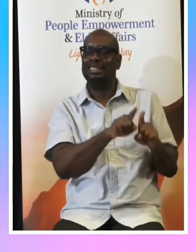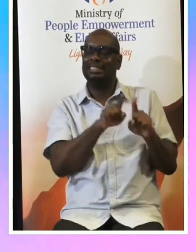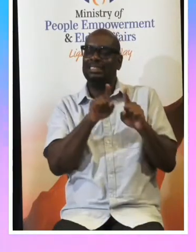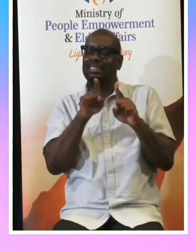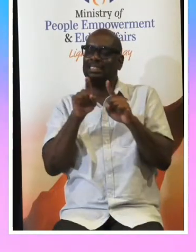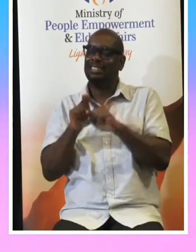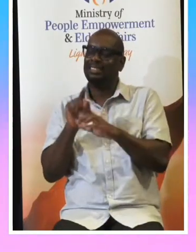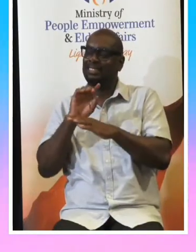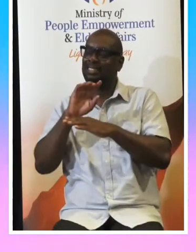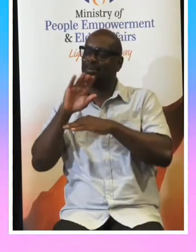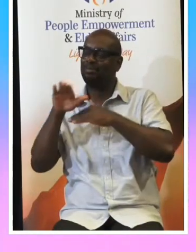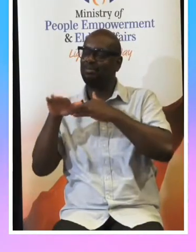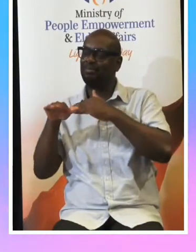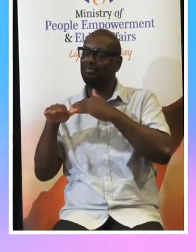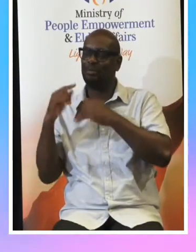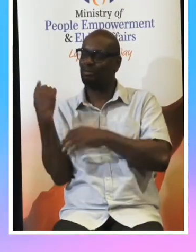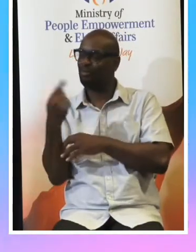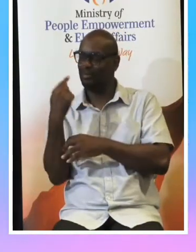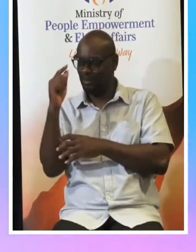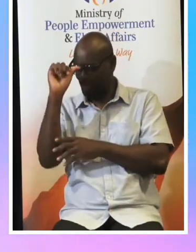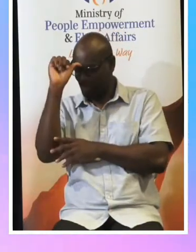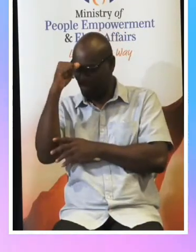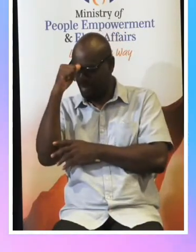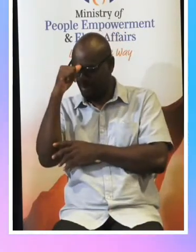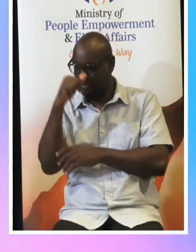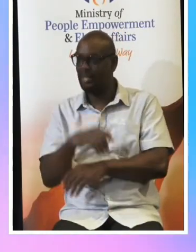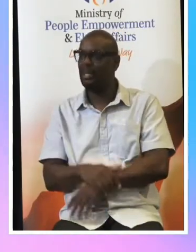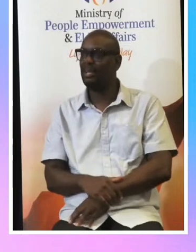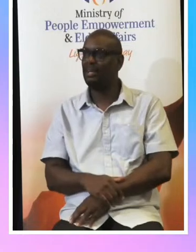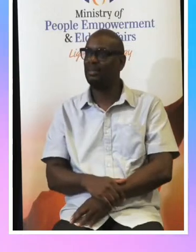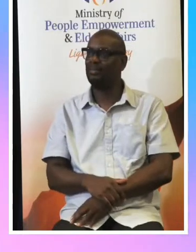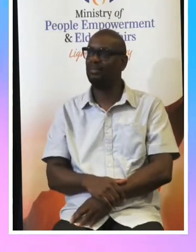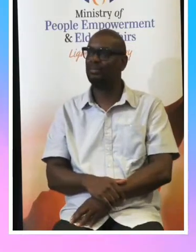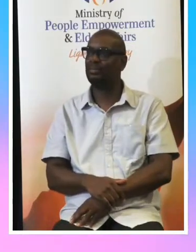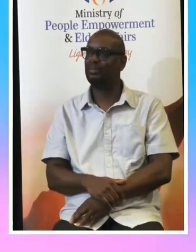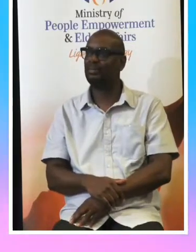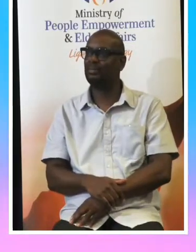like all the times she reminded me that intimacy is not a bad thing.